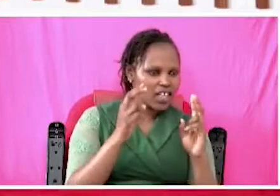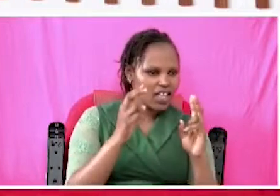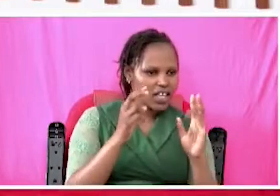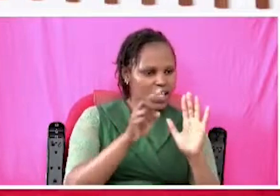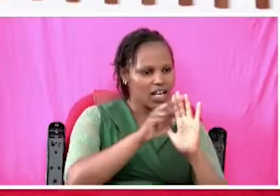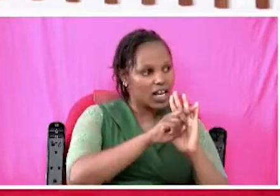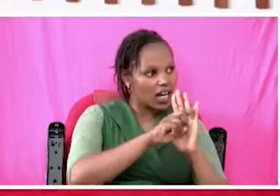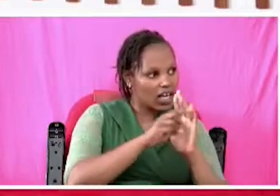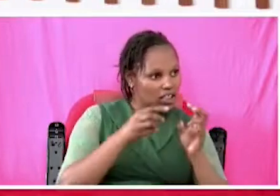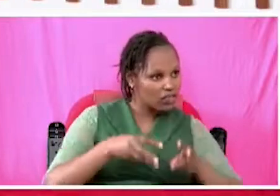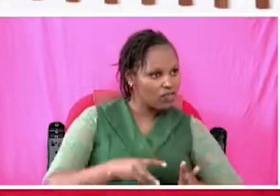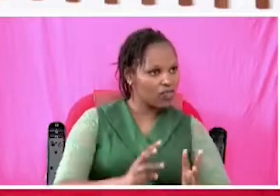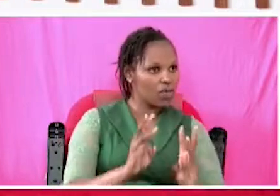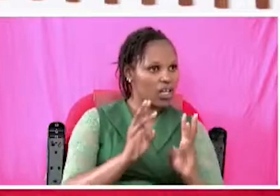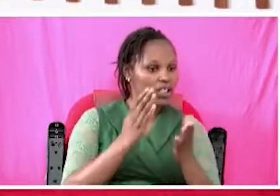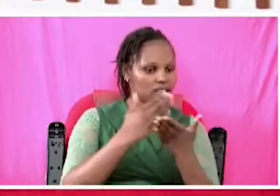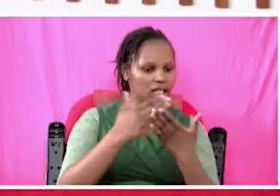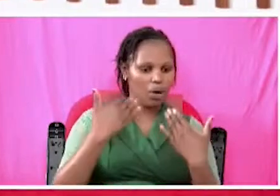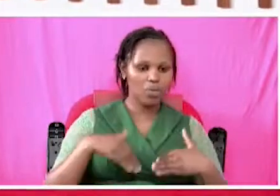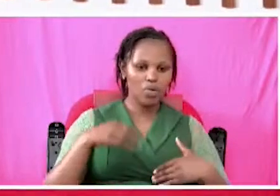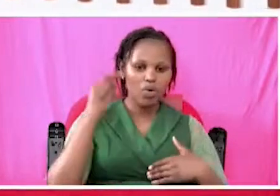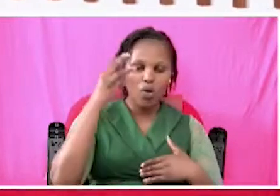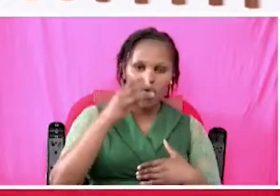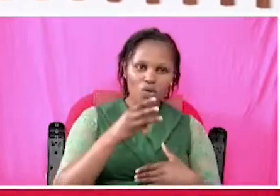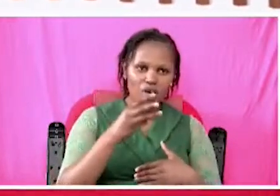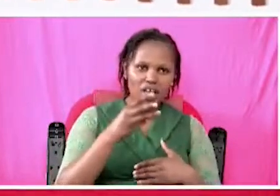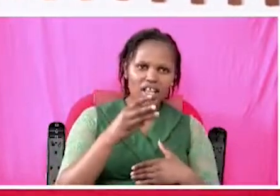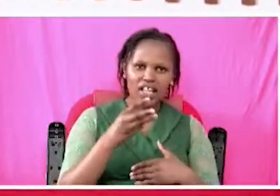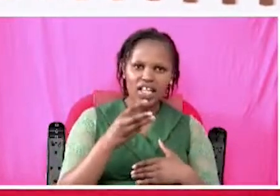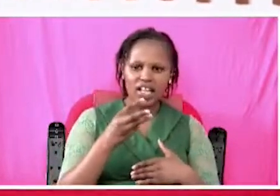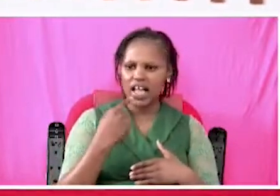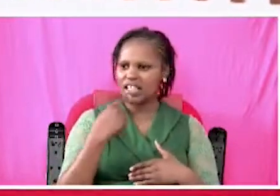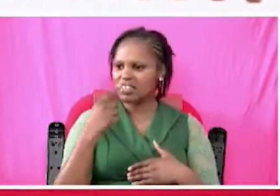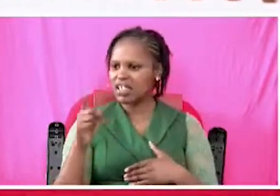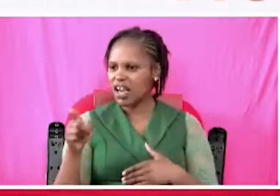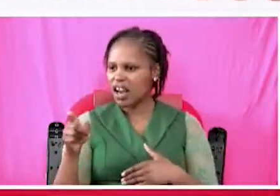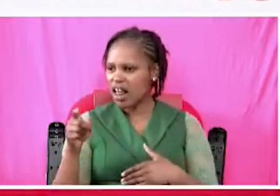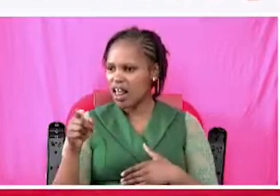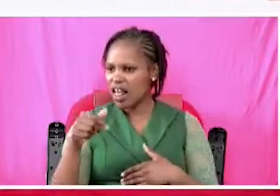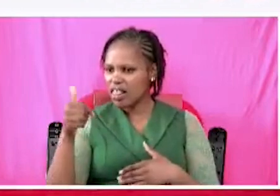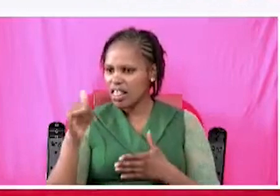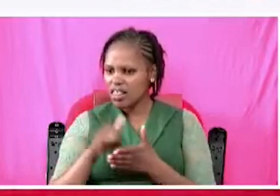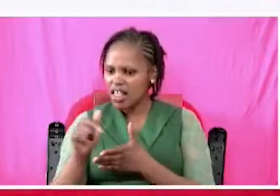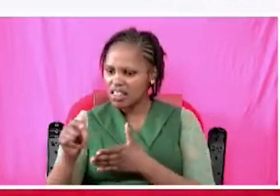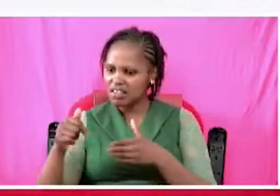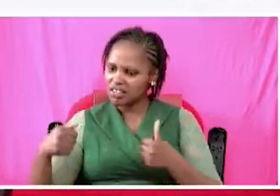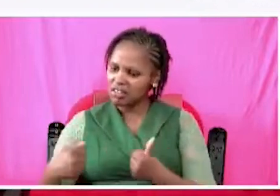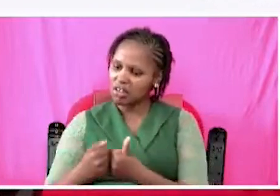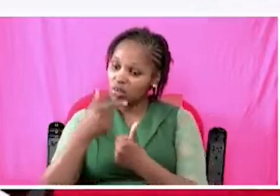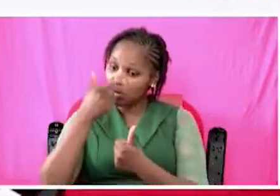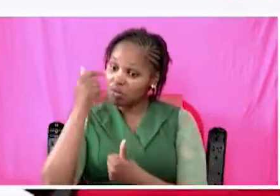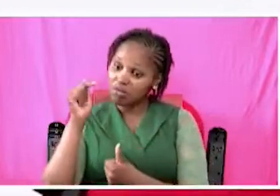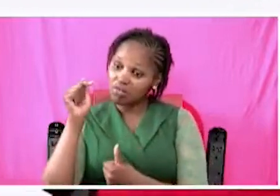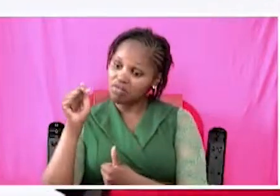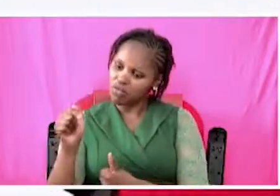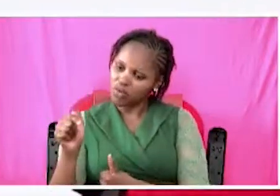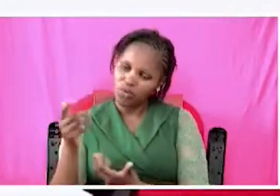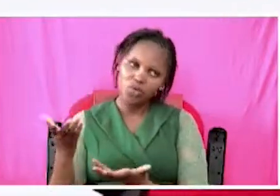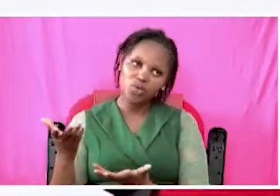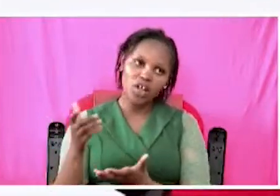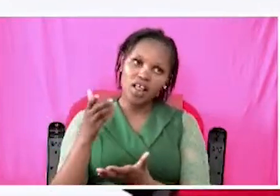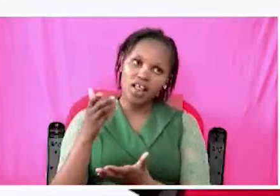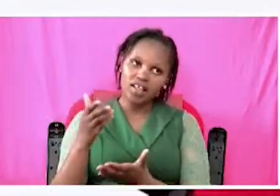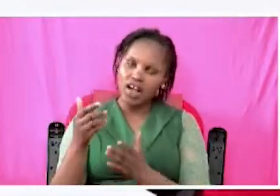In fact, some people would accuse others and say, this has happened to them because of this and